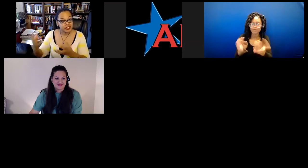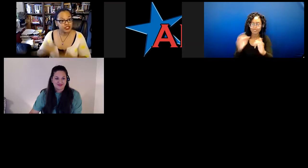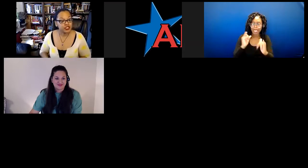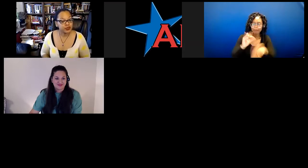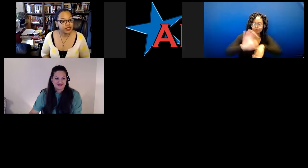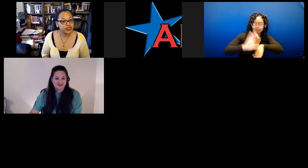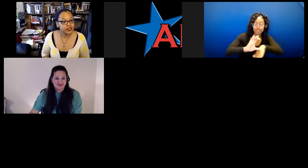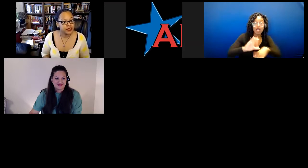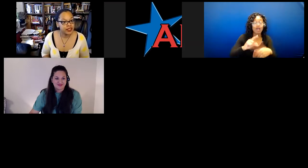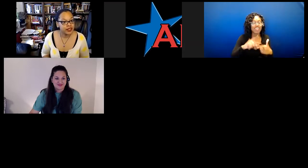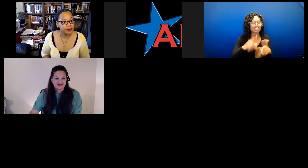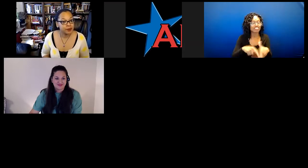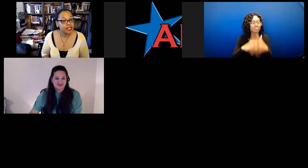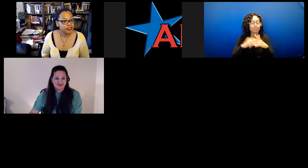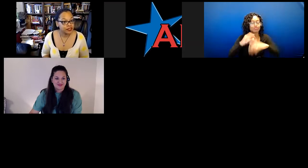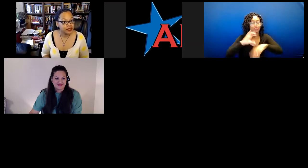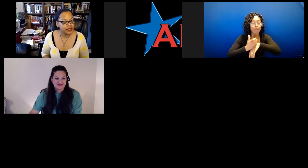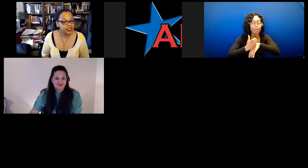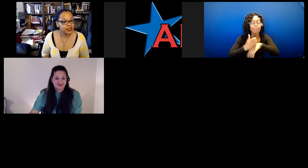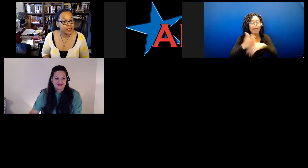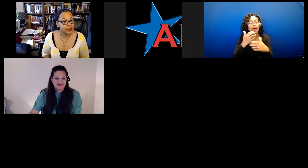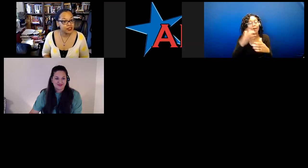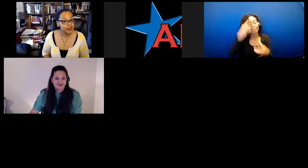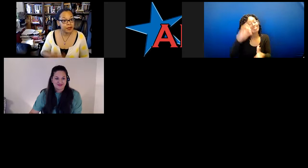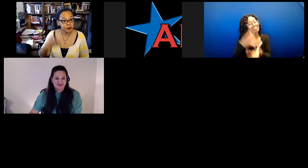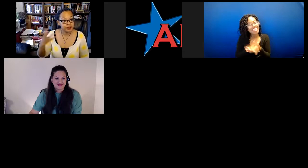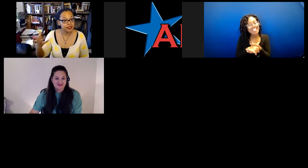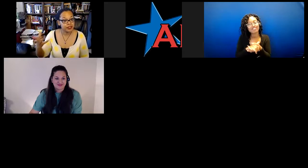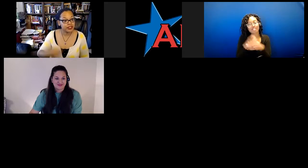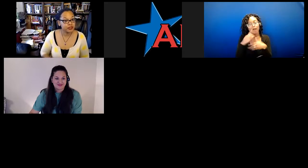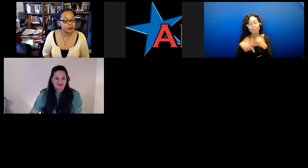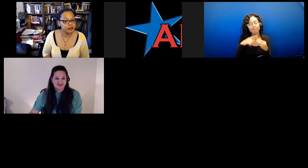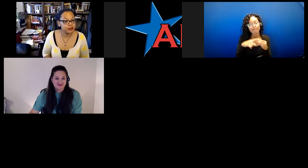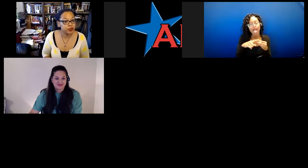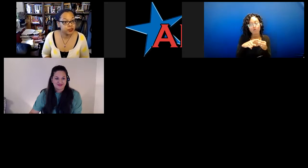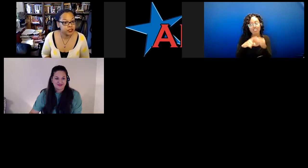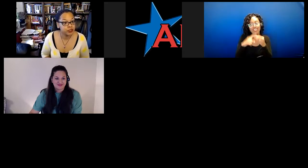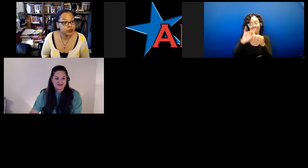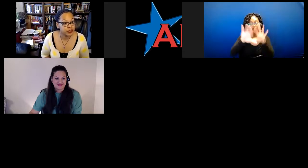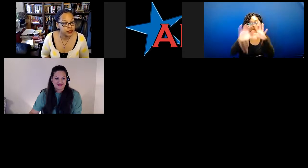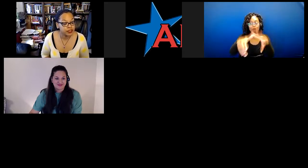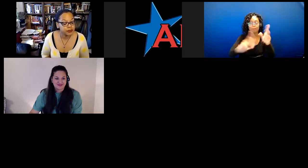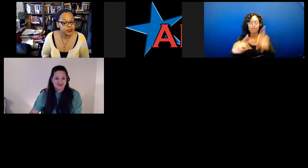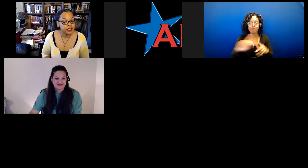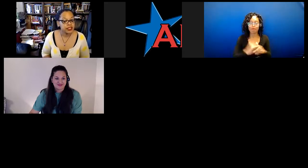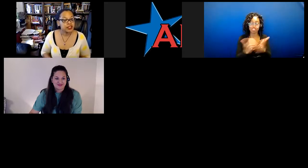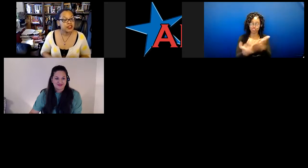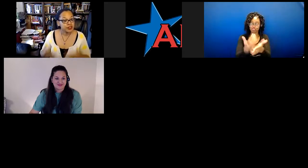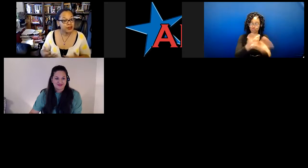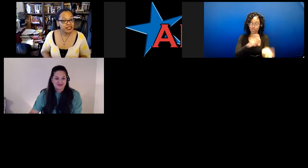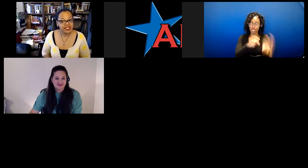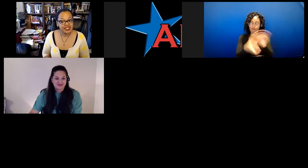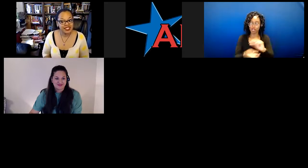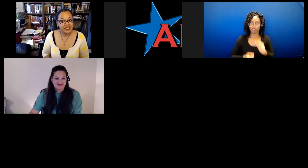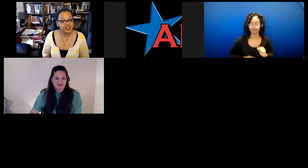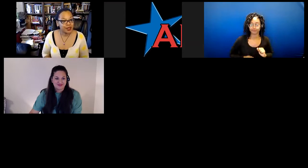then construct beliefs about this group of new converts. In a lot of